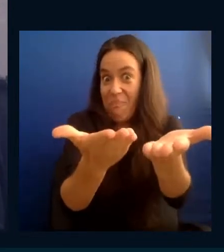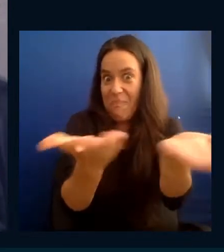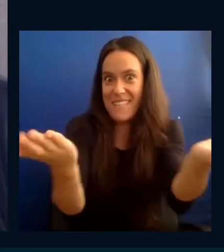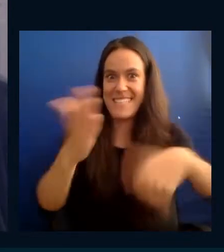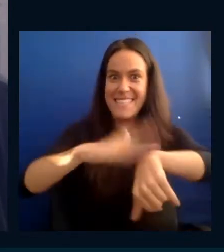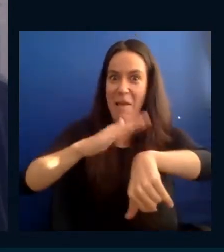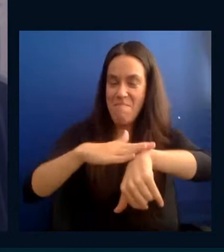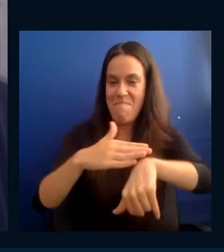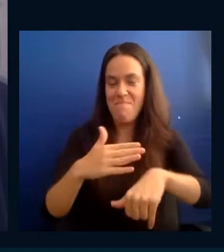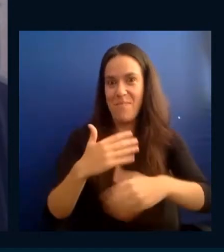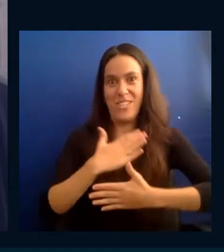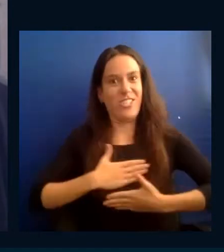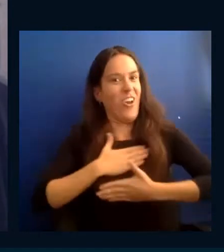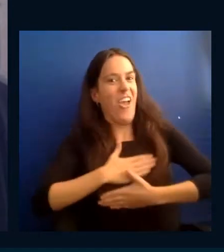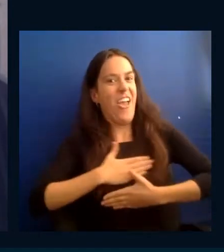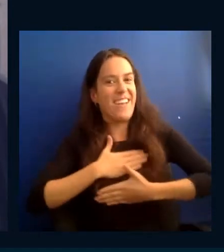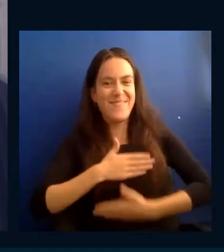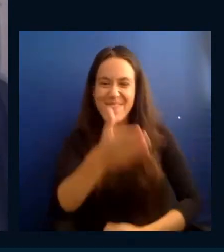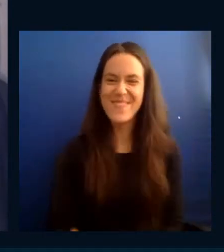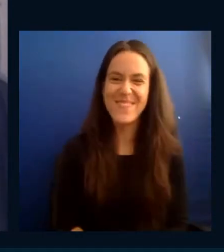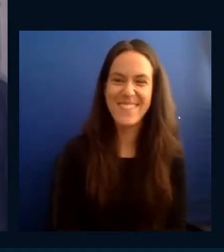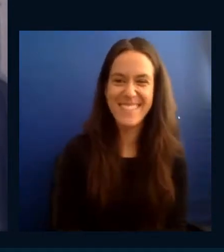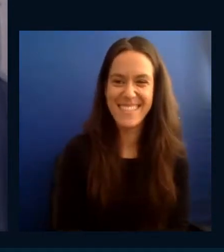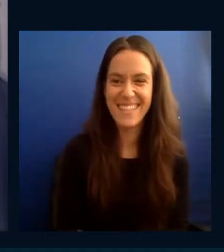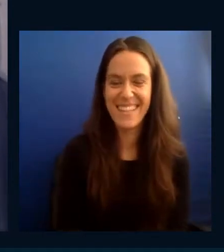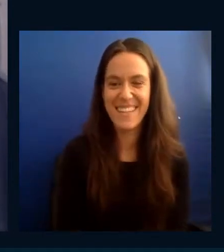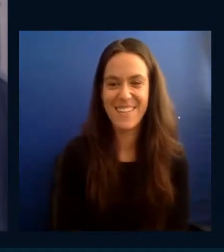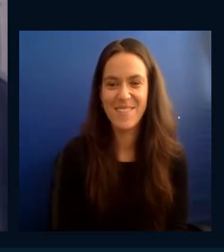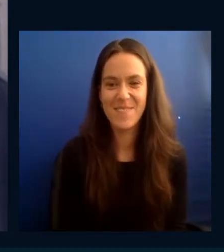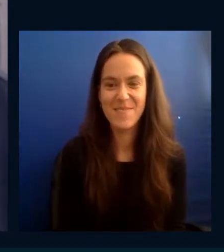Have fun. Awesome. Thank you.